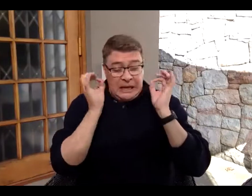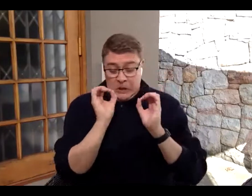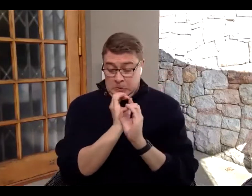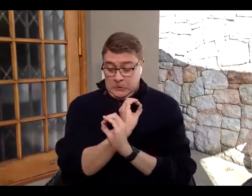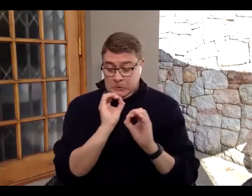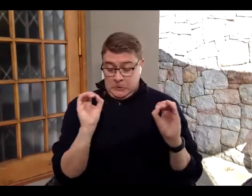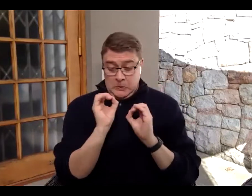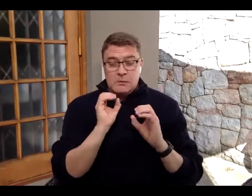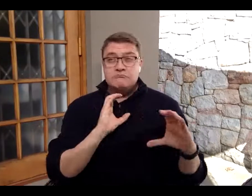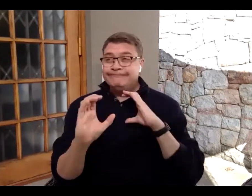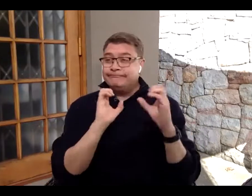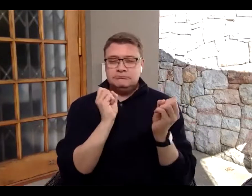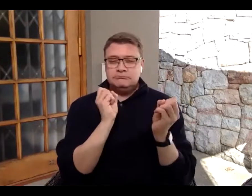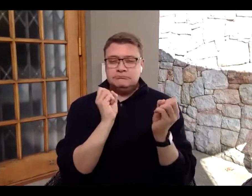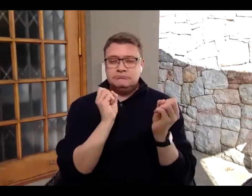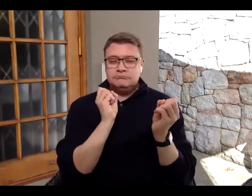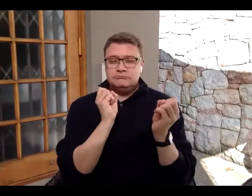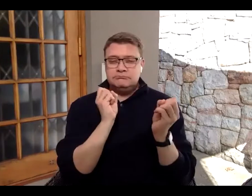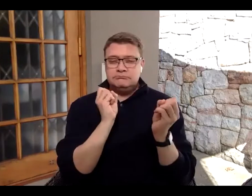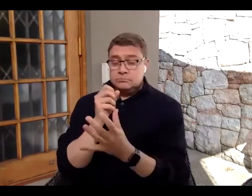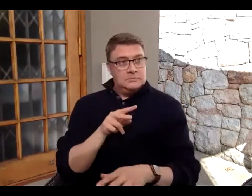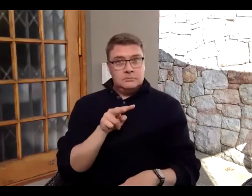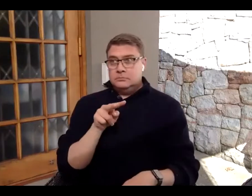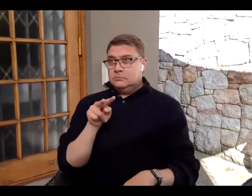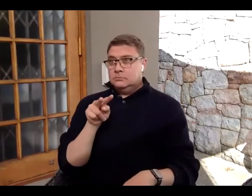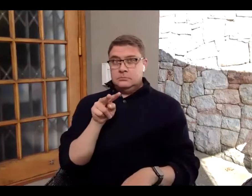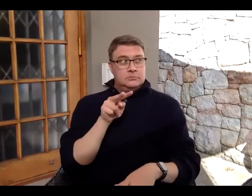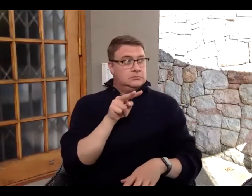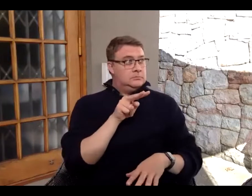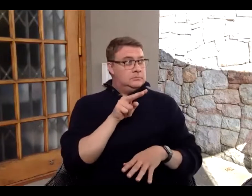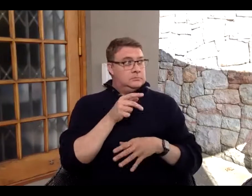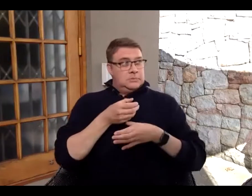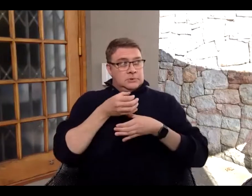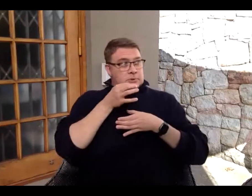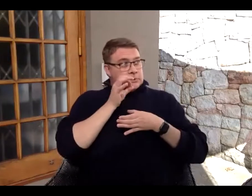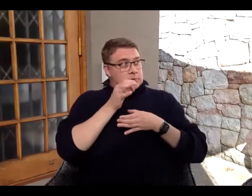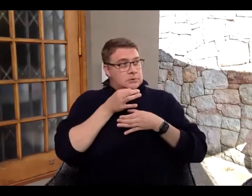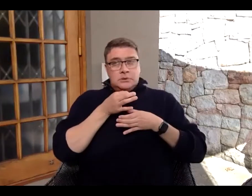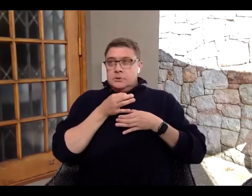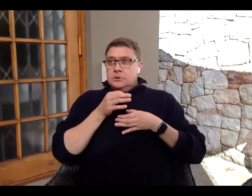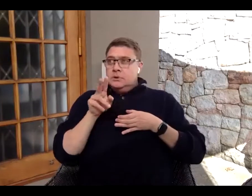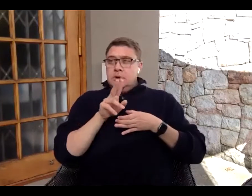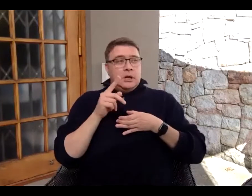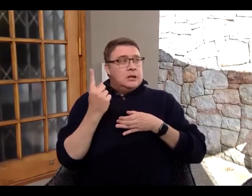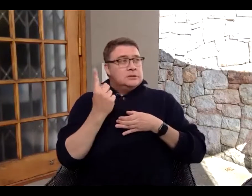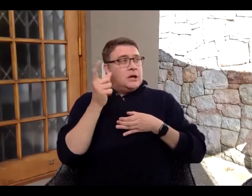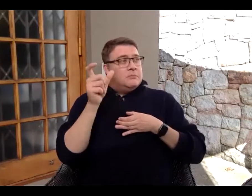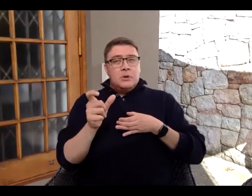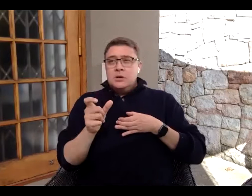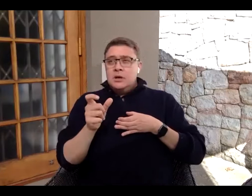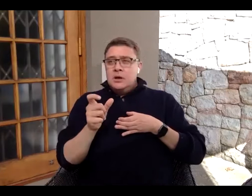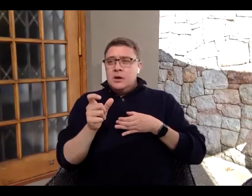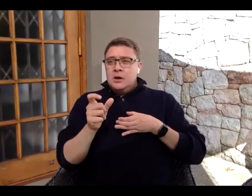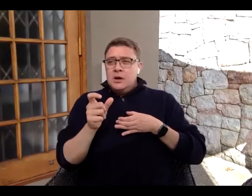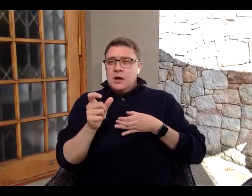in sign language, and I went and I sat and I got a drink, and then all of a sudden someone blew like a really